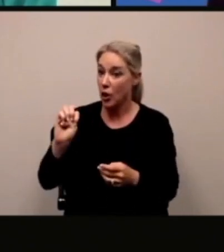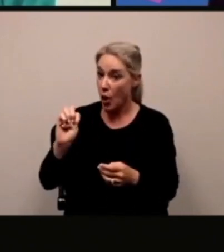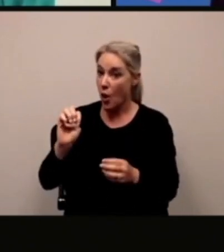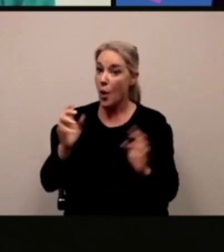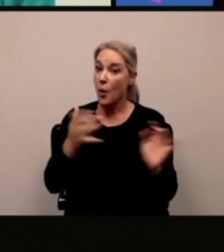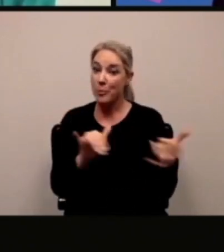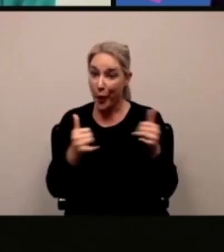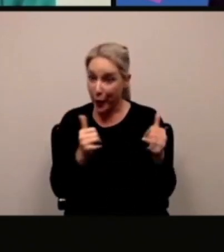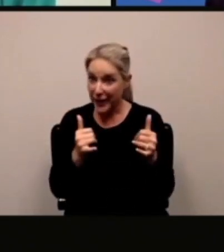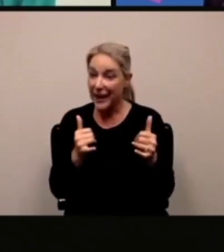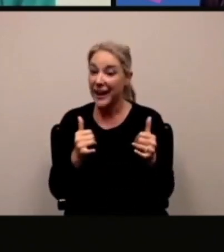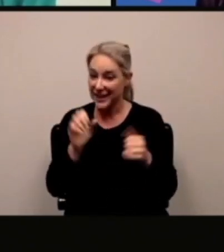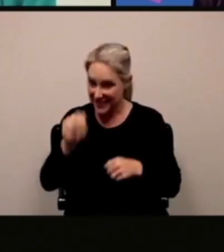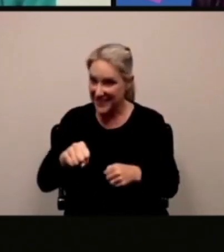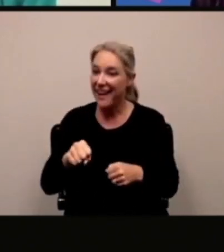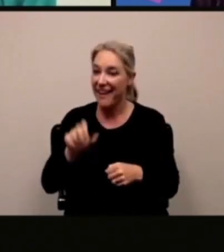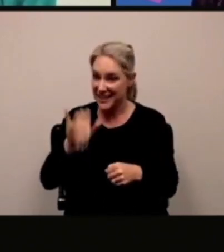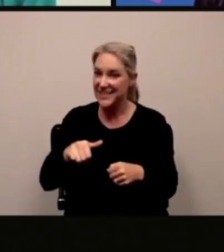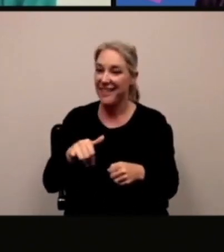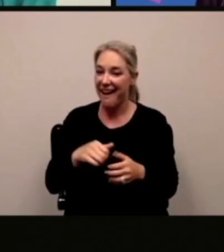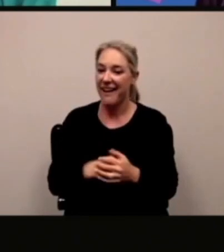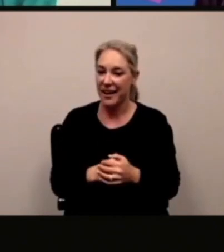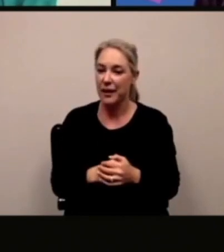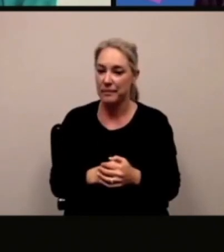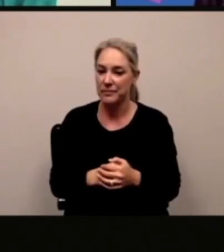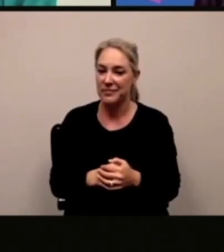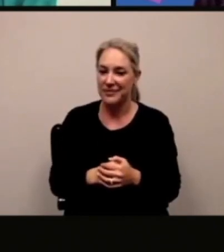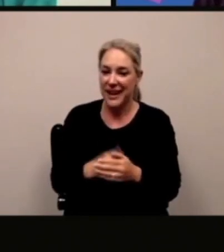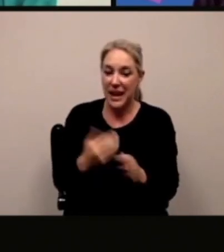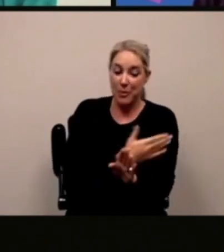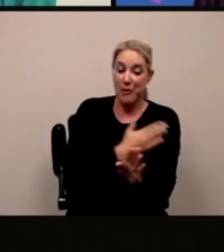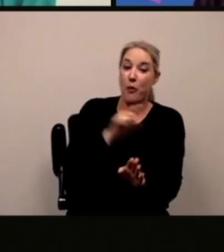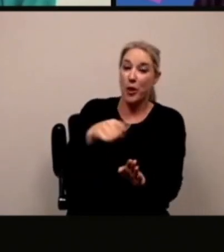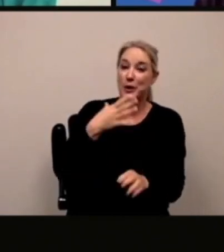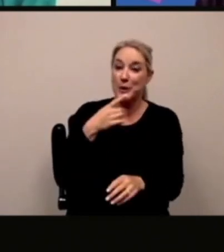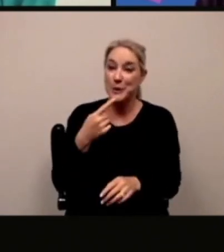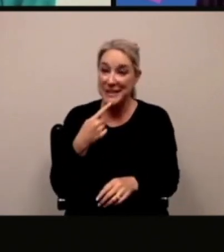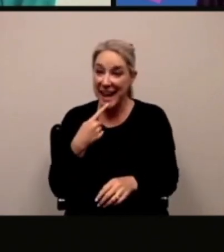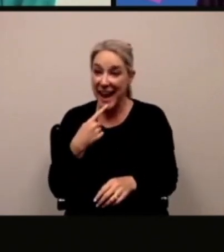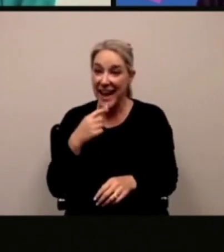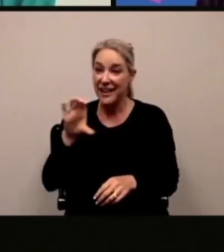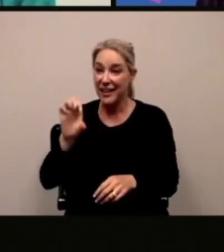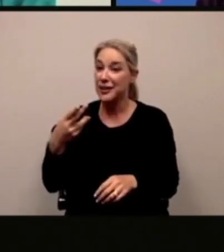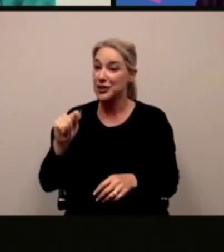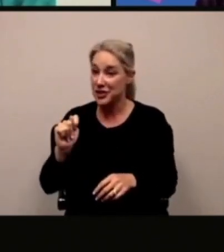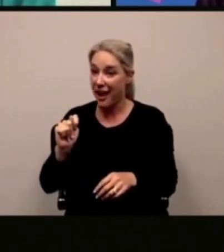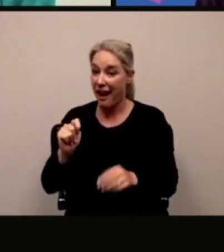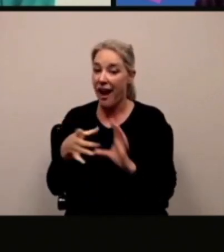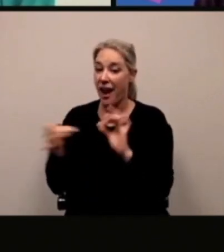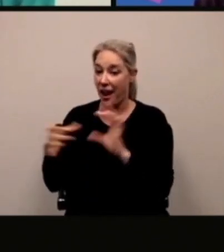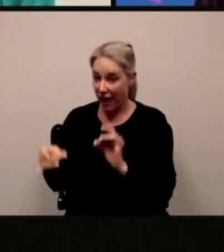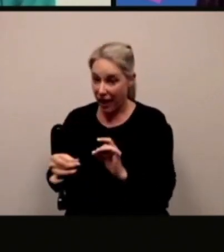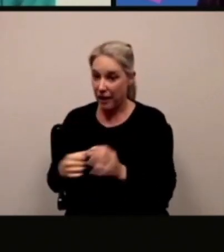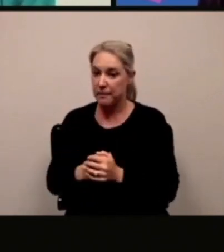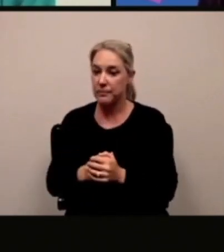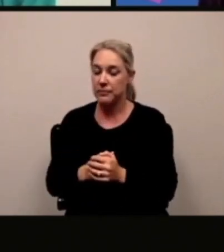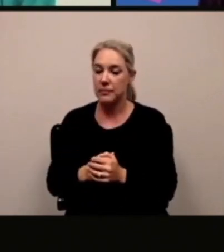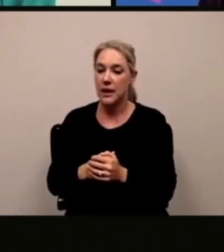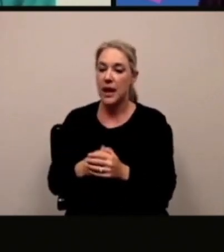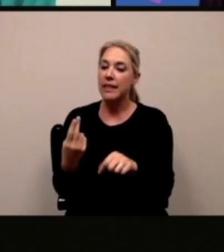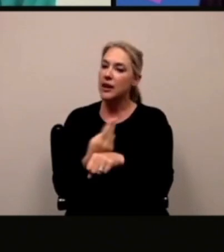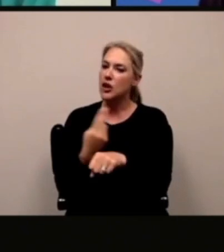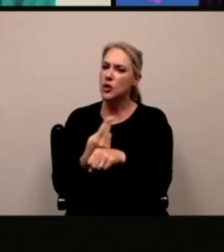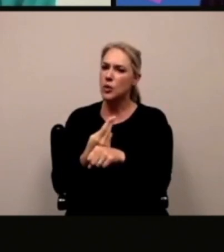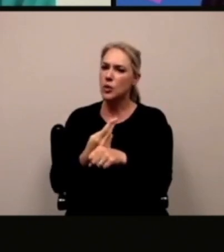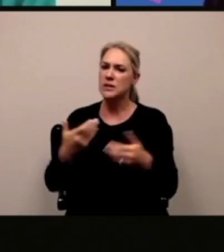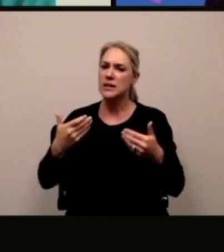a connection to coding with our church. Like as soon, right before you said it, it was said in the chat. Another person said they utilize their older students on